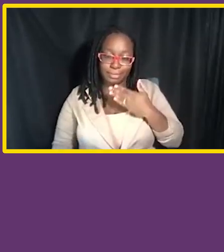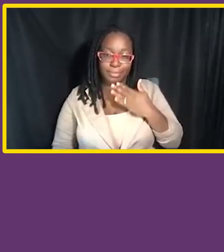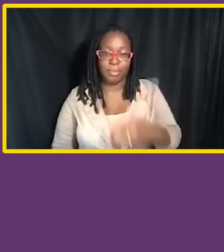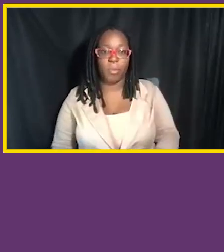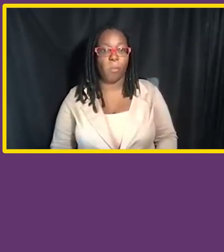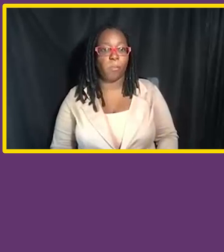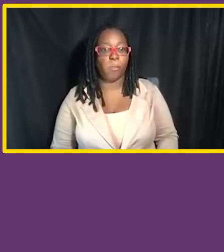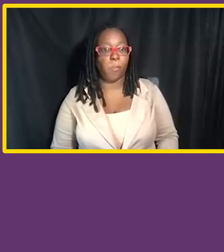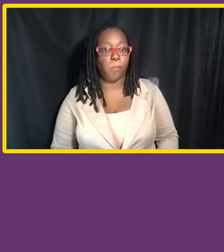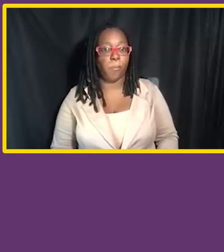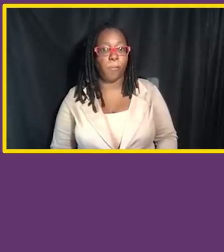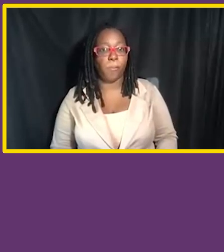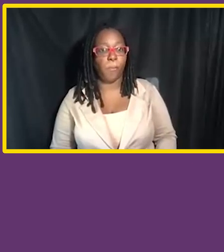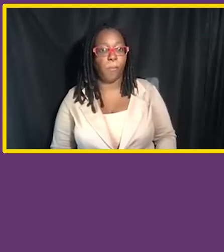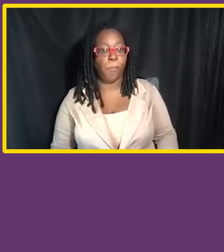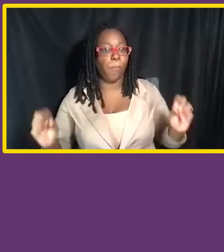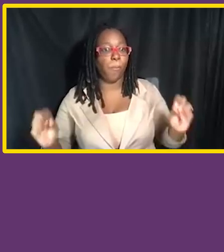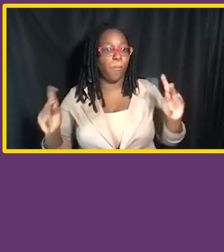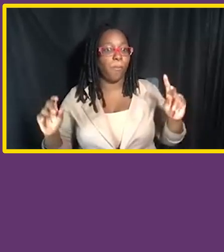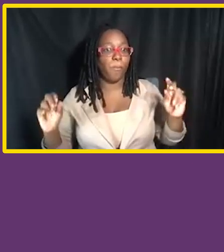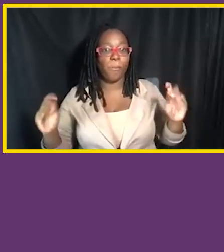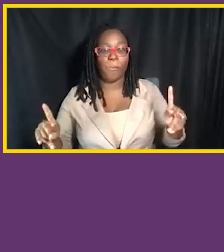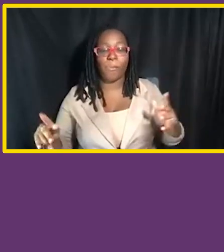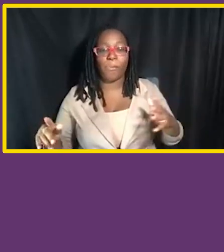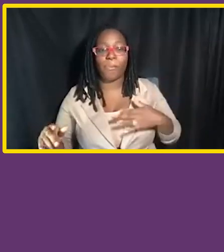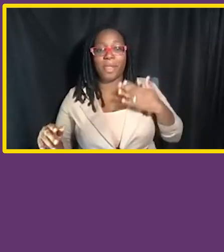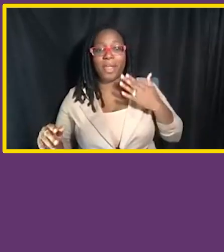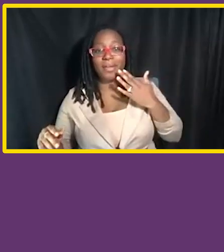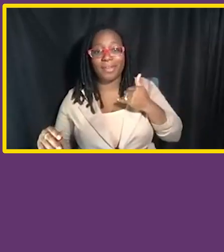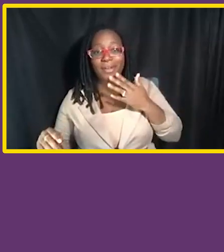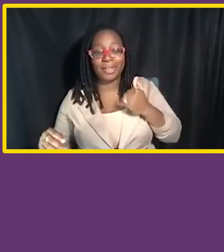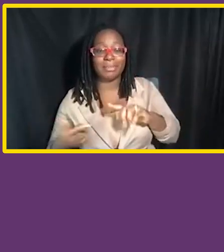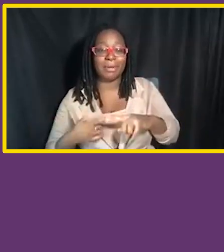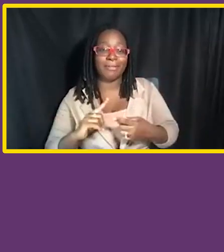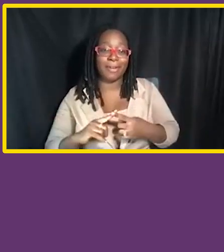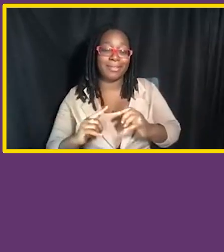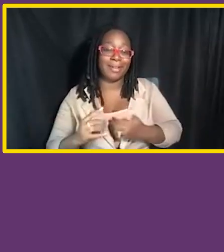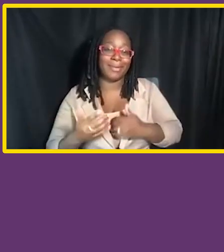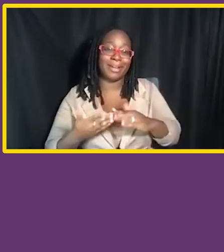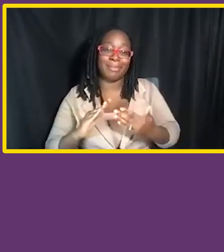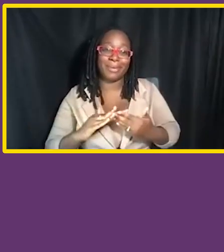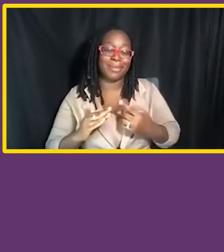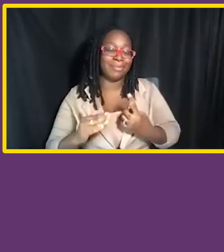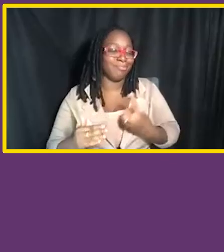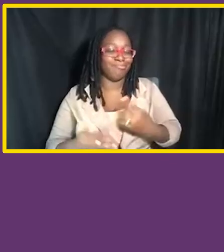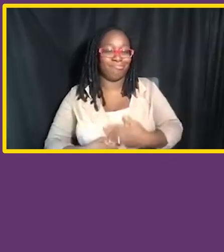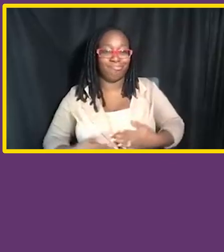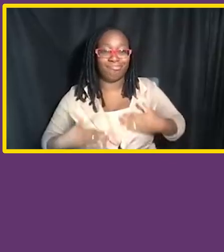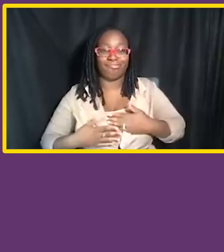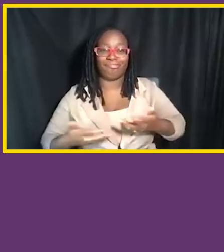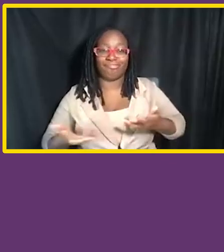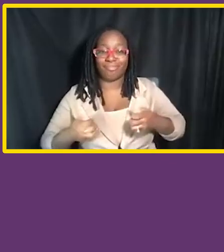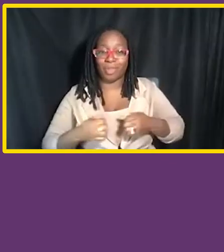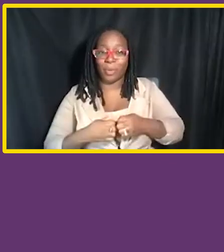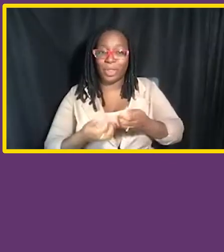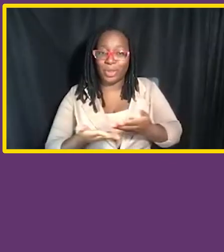All right, my darlings, my friends, our community, it is, as always, a pleasure to be with you,